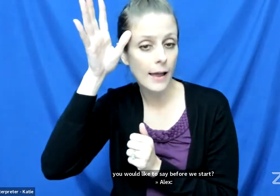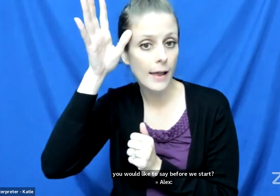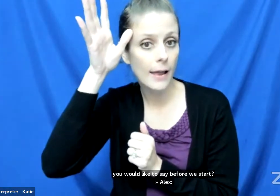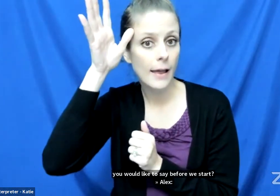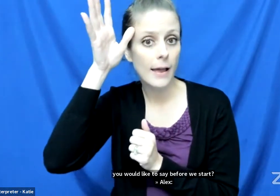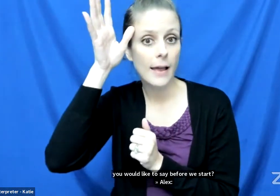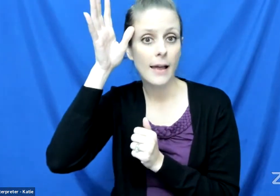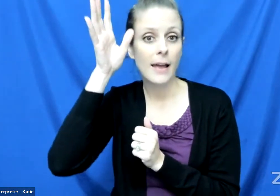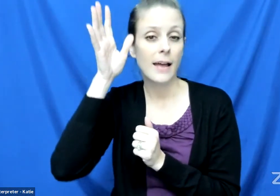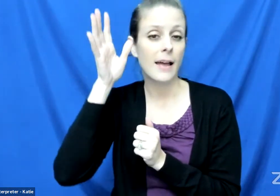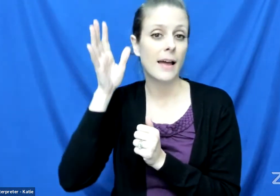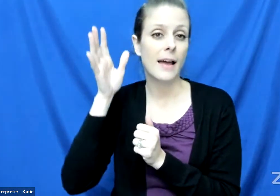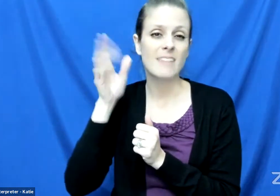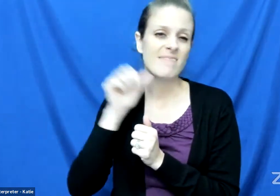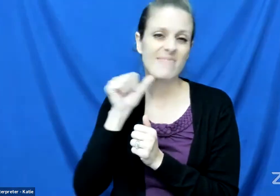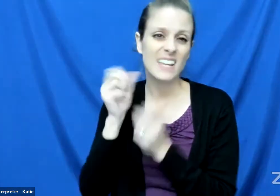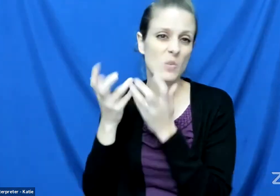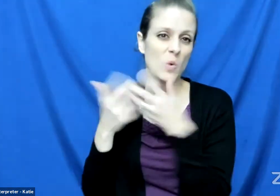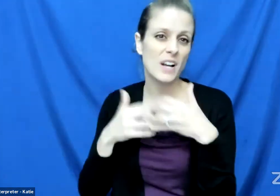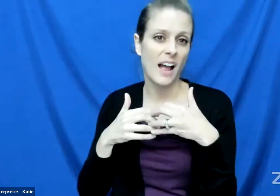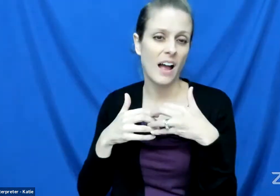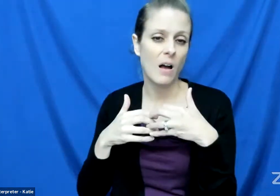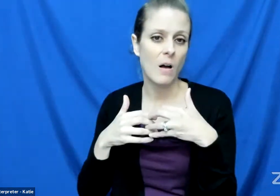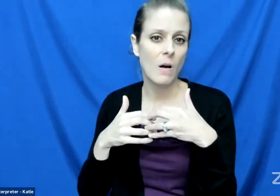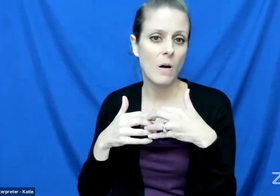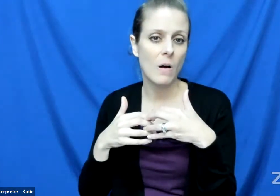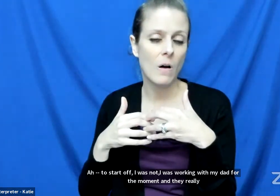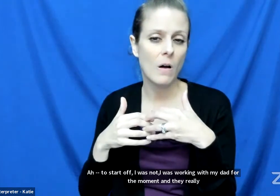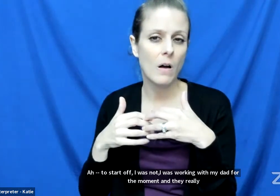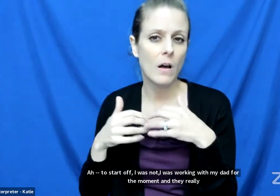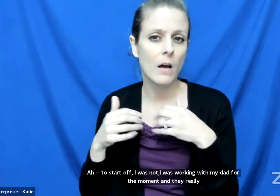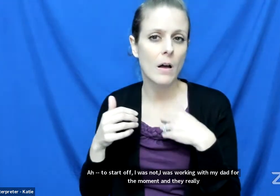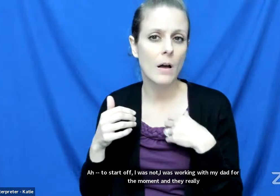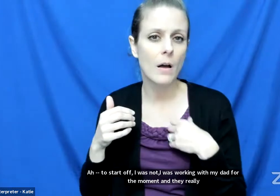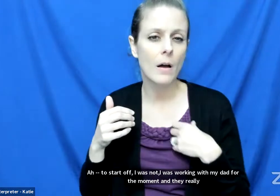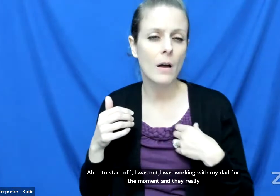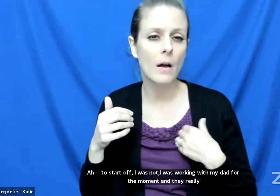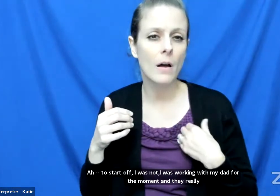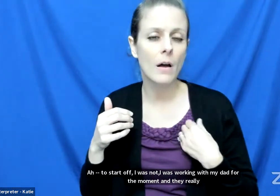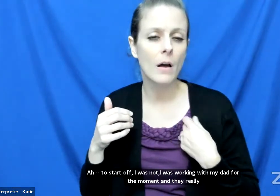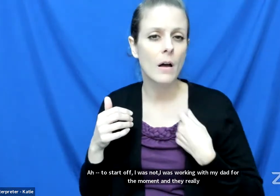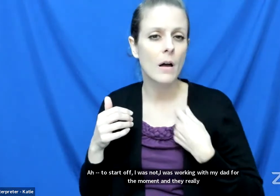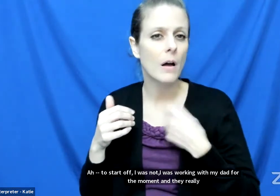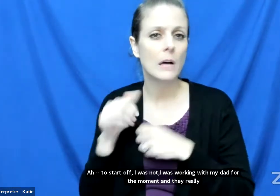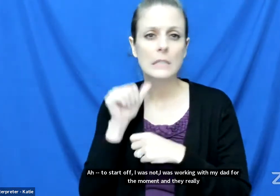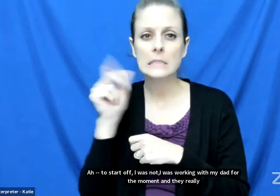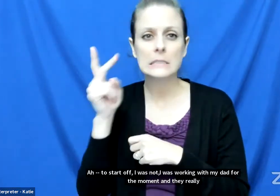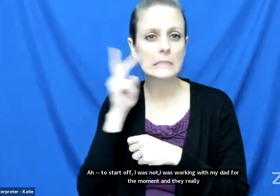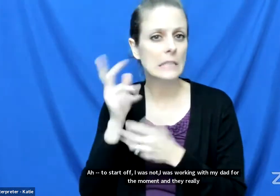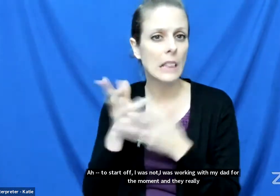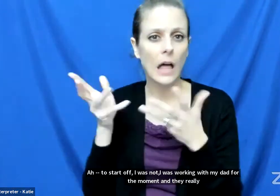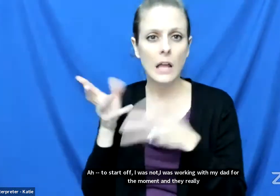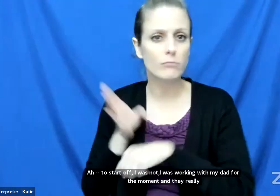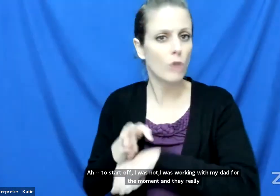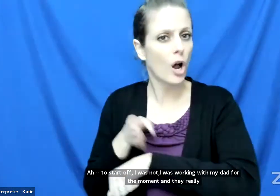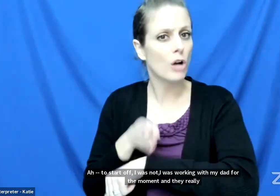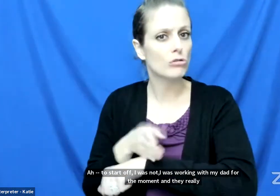out because at a point I didn't see much progress going through there. So I instead got out of that